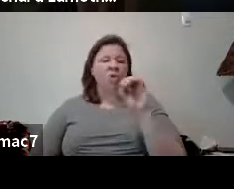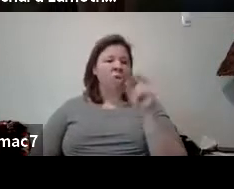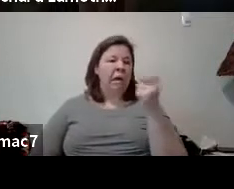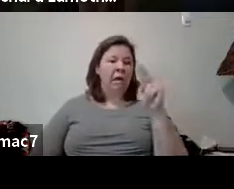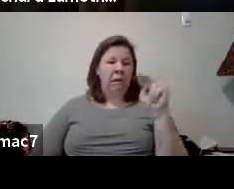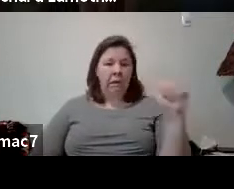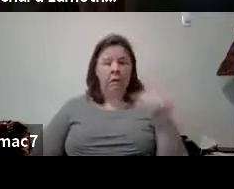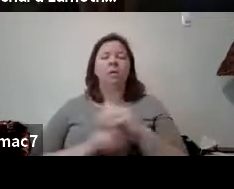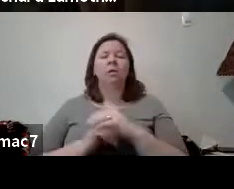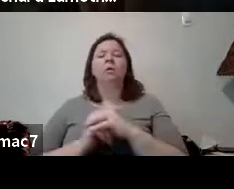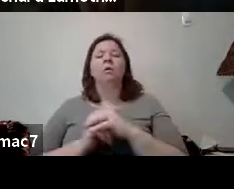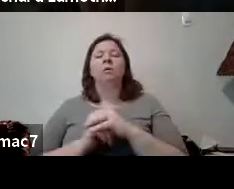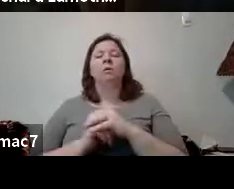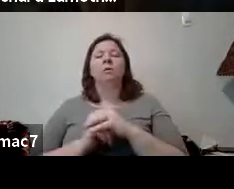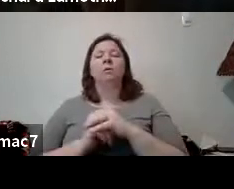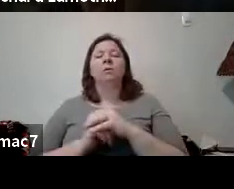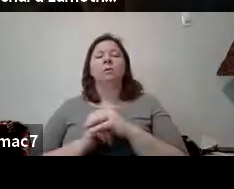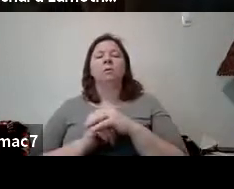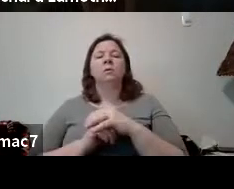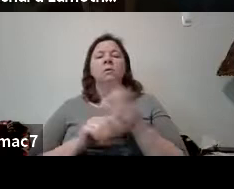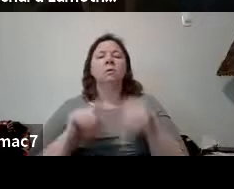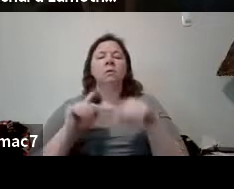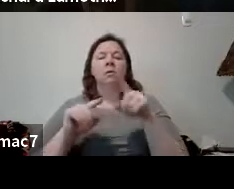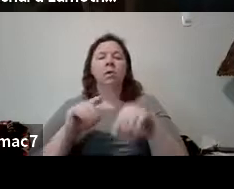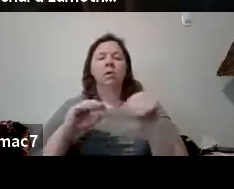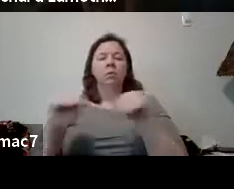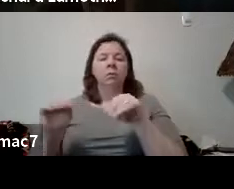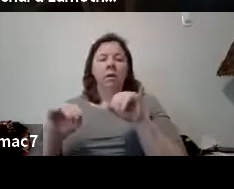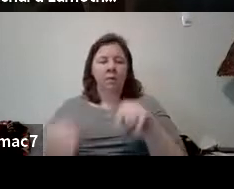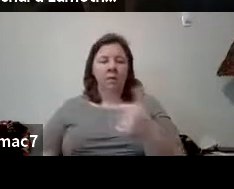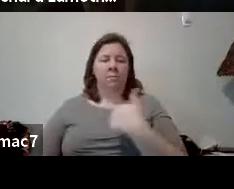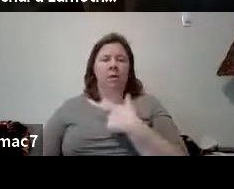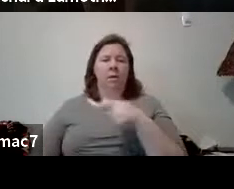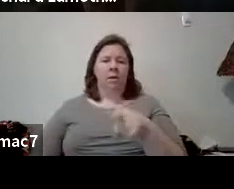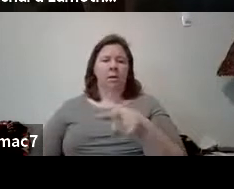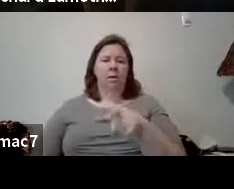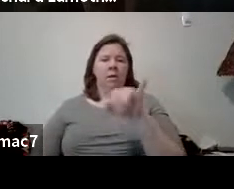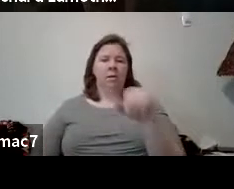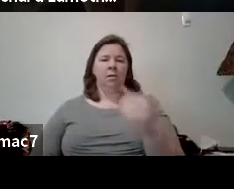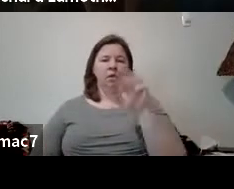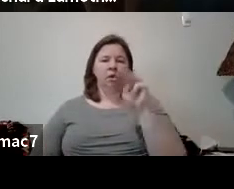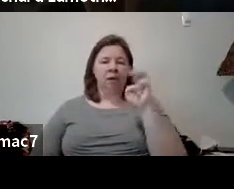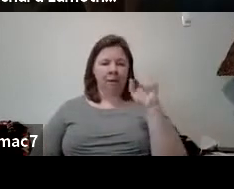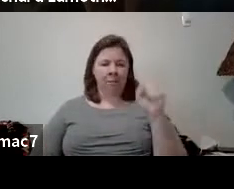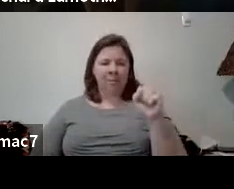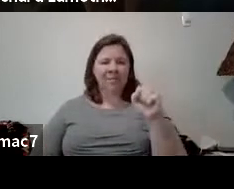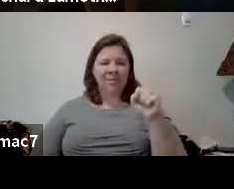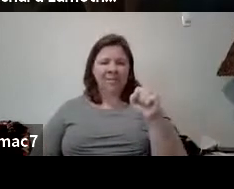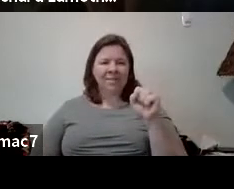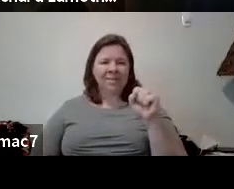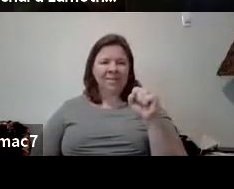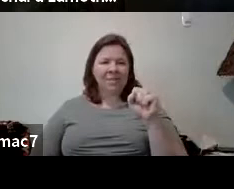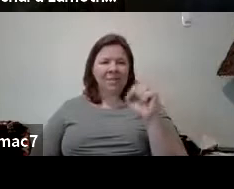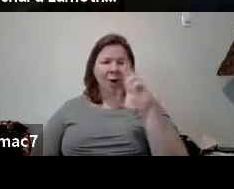Oh, telling me I can't move a video. There I am. Trying to. There we go. Oh, there's James. James Arbel. Thank you